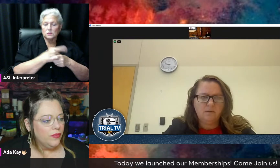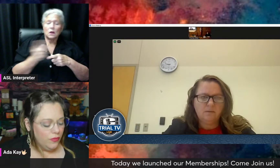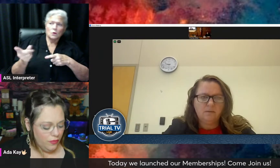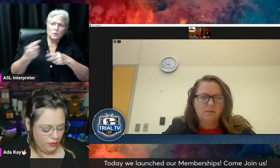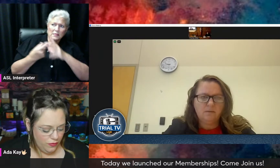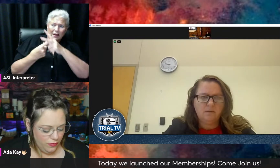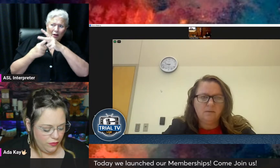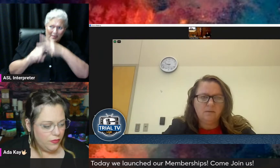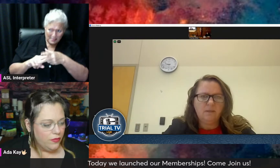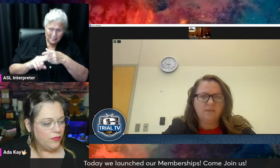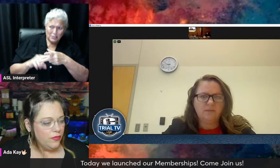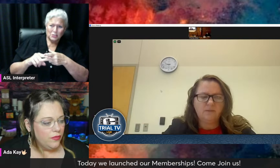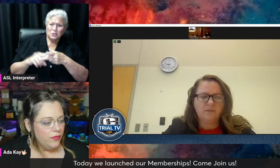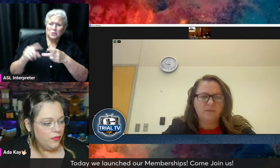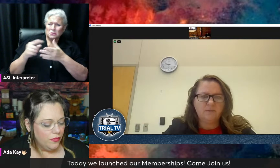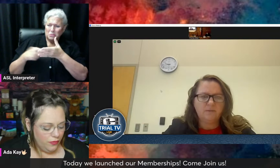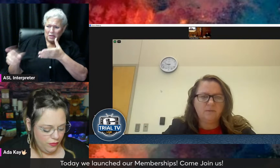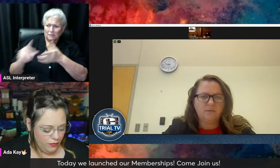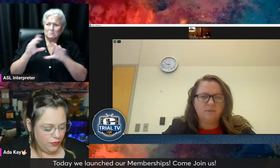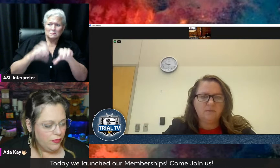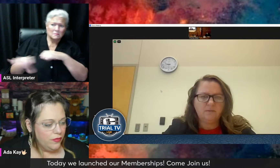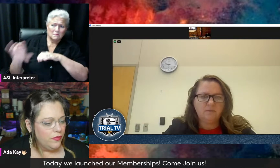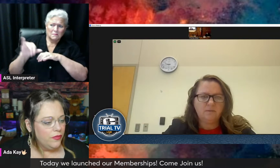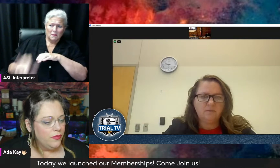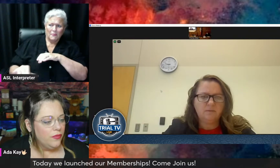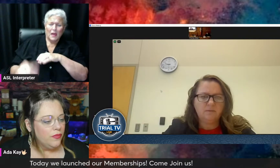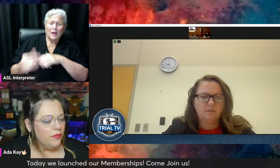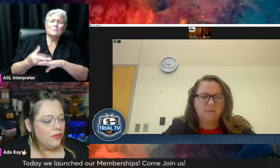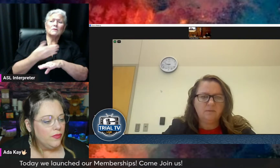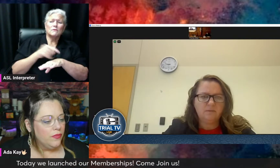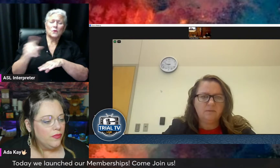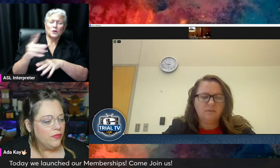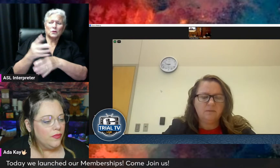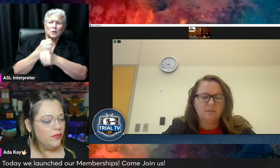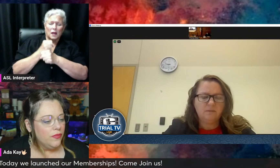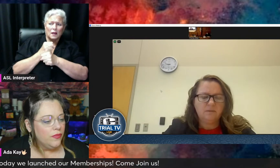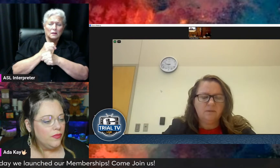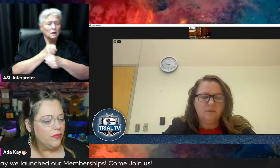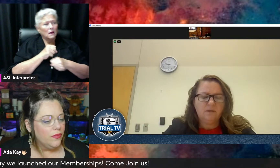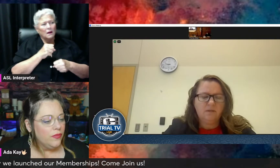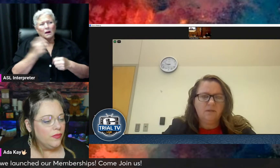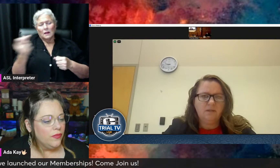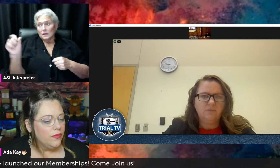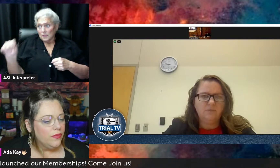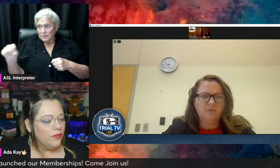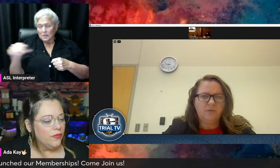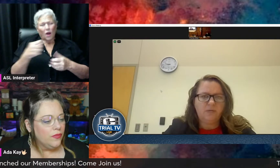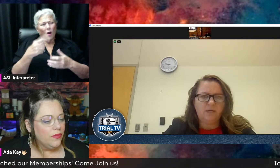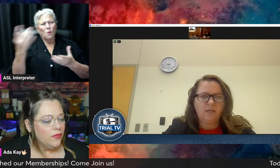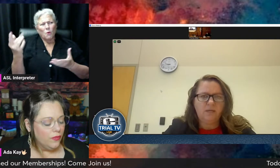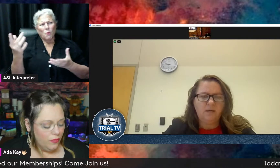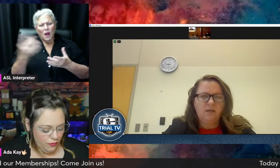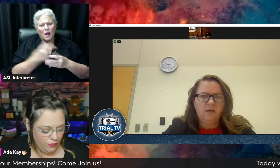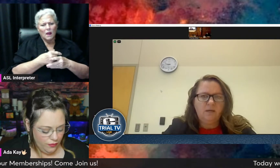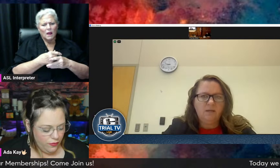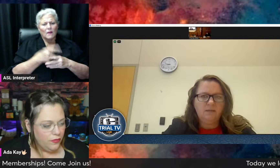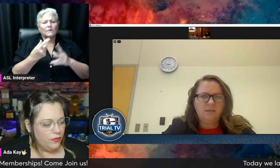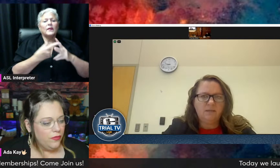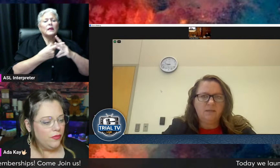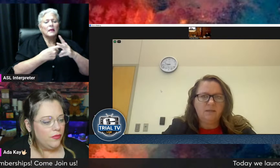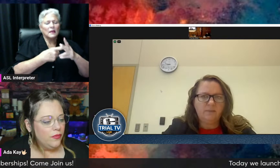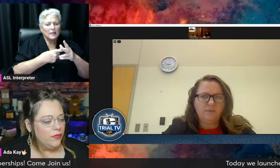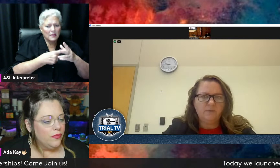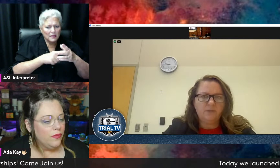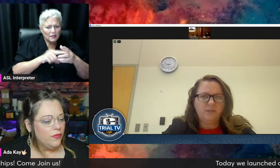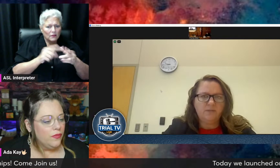received it? Yes, there was. What's the purpose of the initial screening? The initial screening is